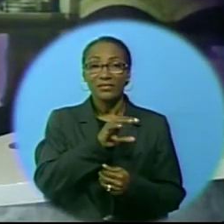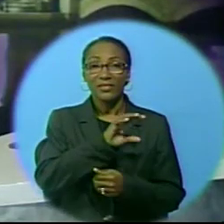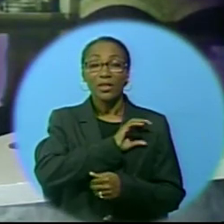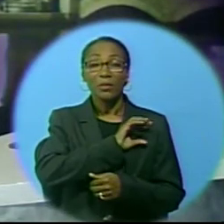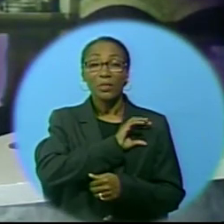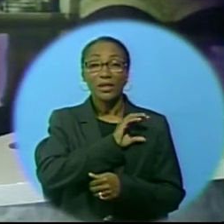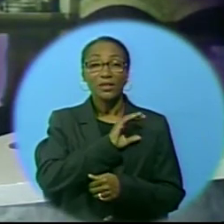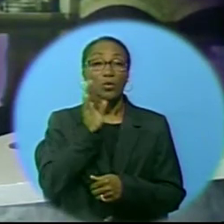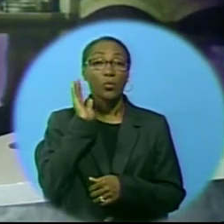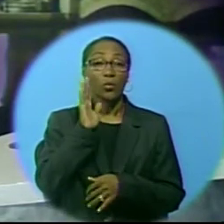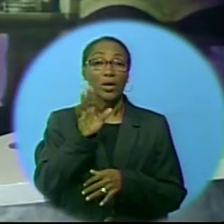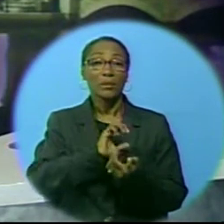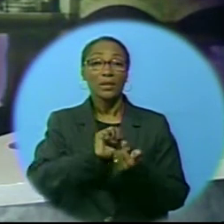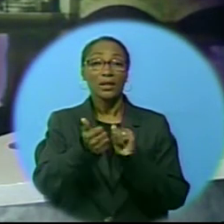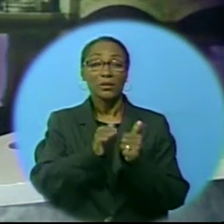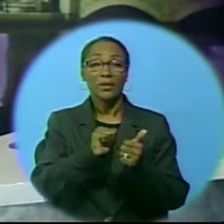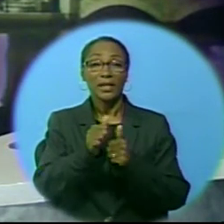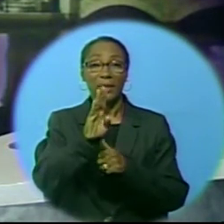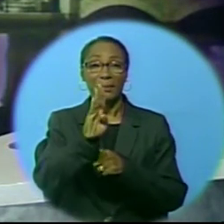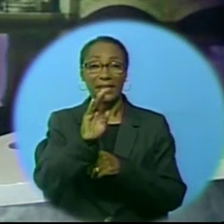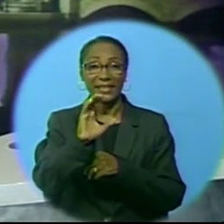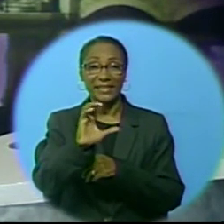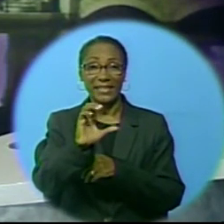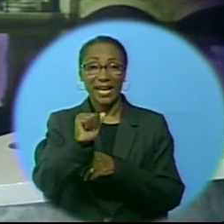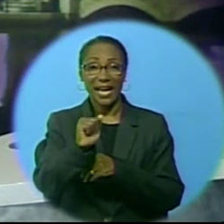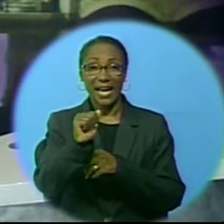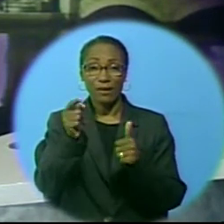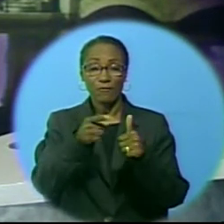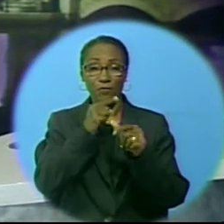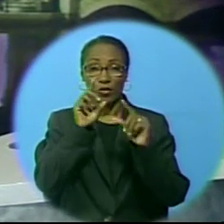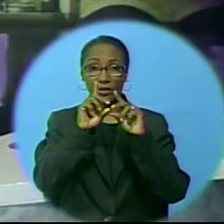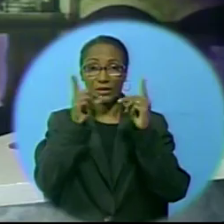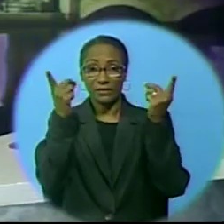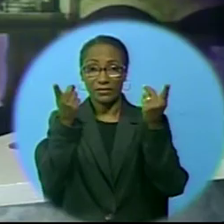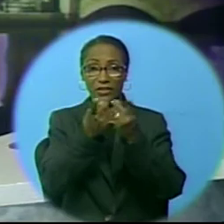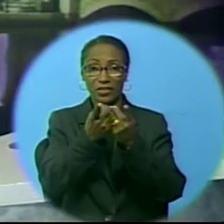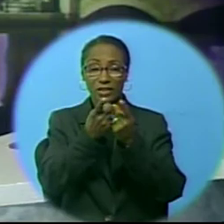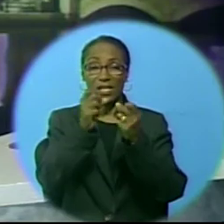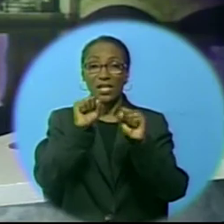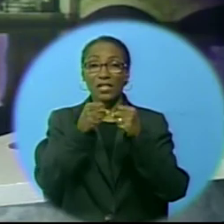Well, police will be competing in the BCA First Division. That's it for